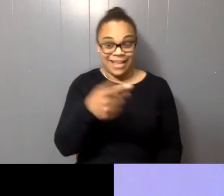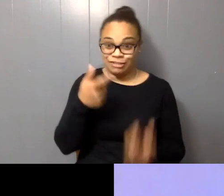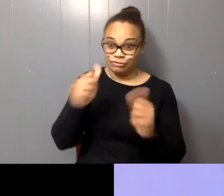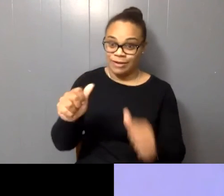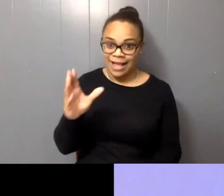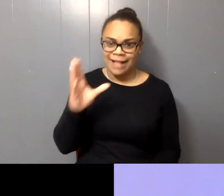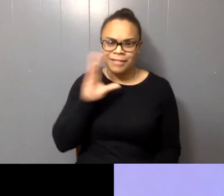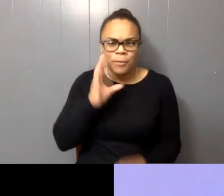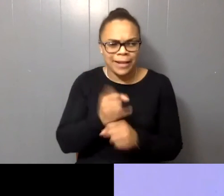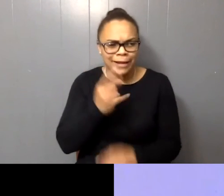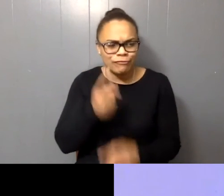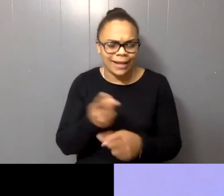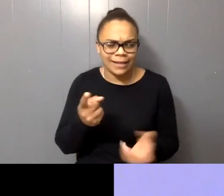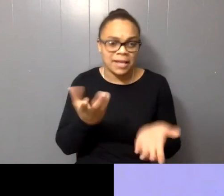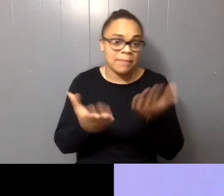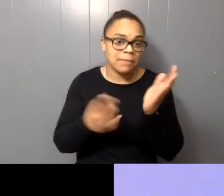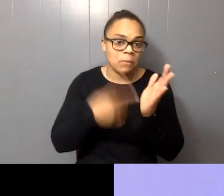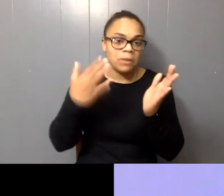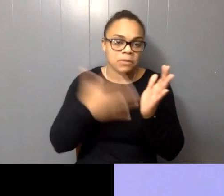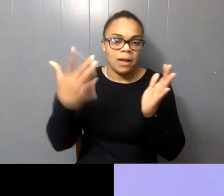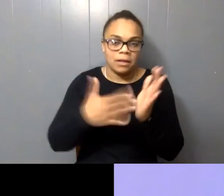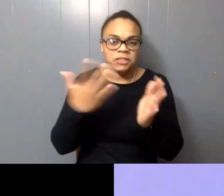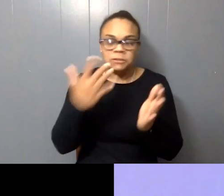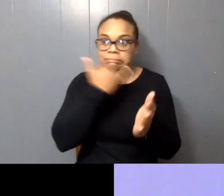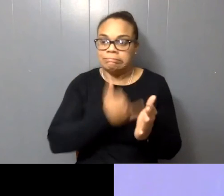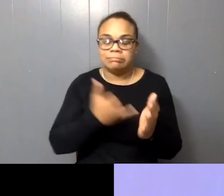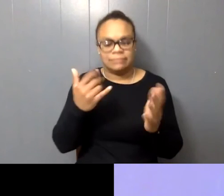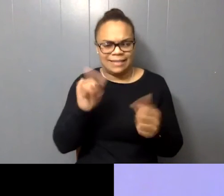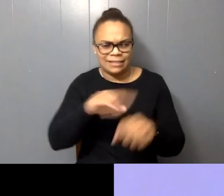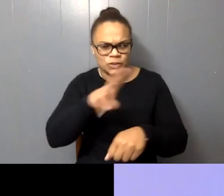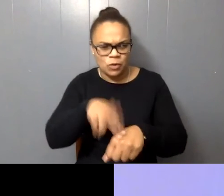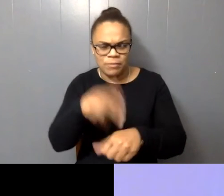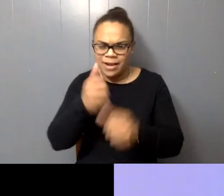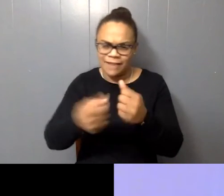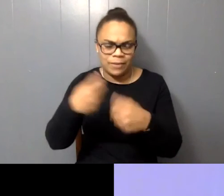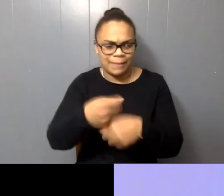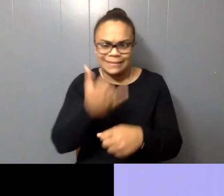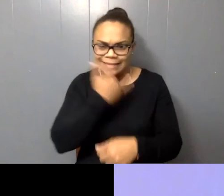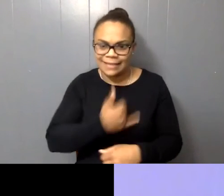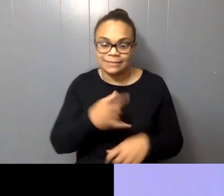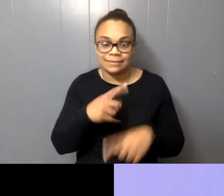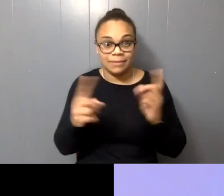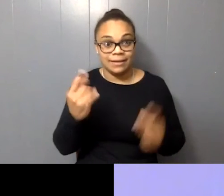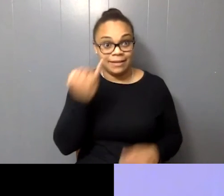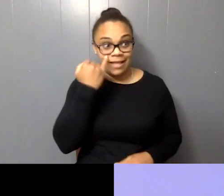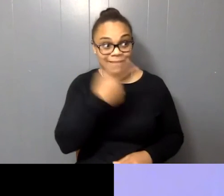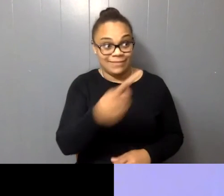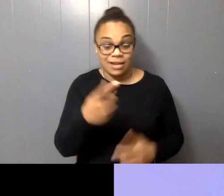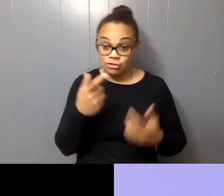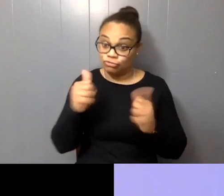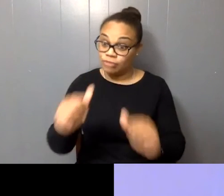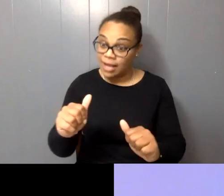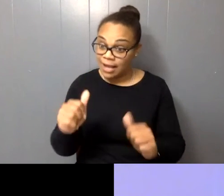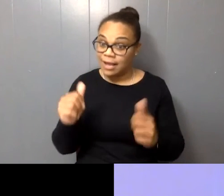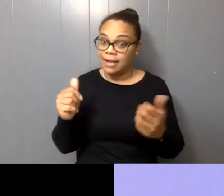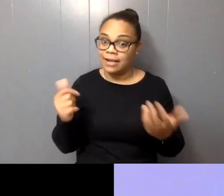every once in a while. That's normal. Everyone makes mistakes, but they would actually try and they wouldn't get mad when they were